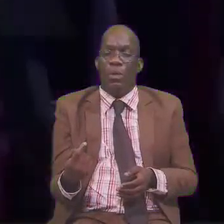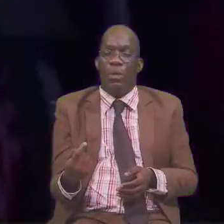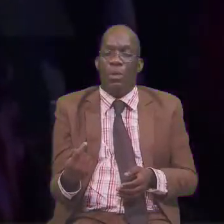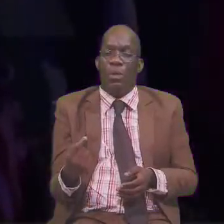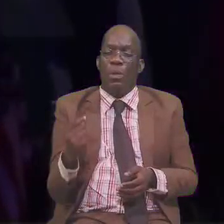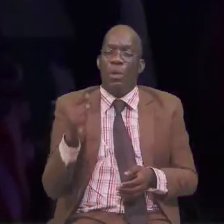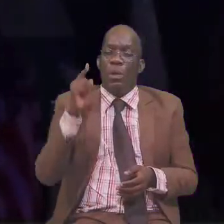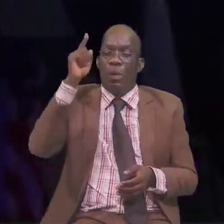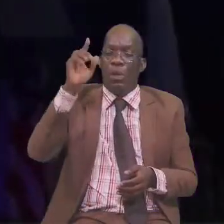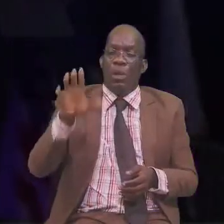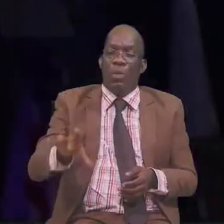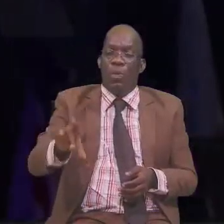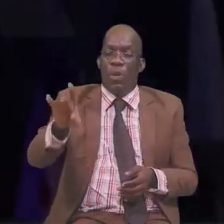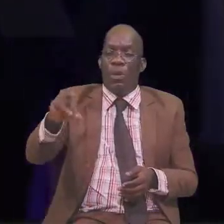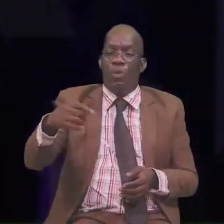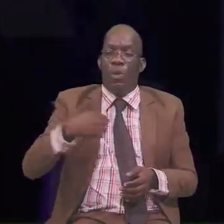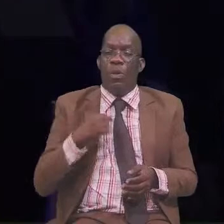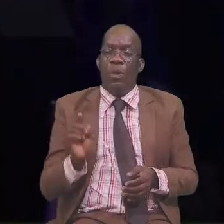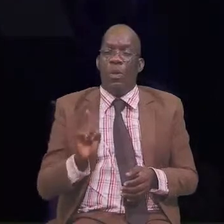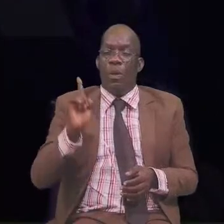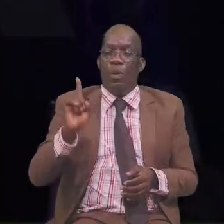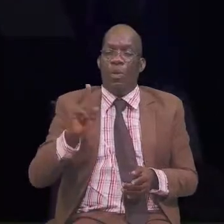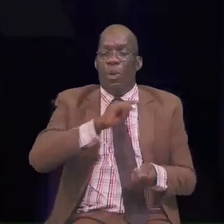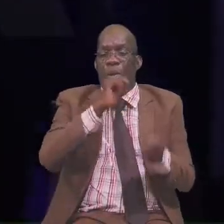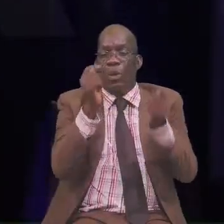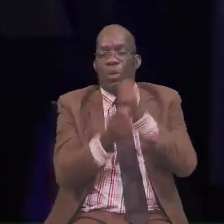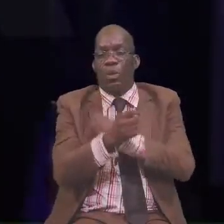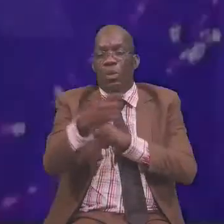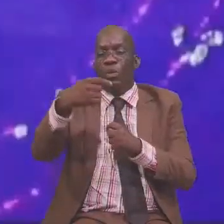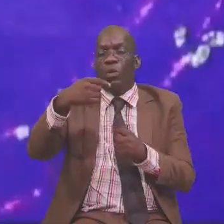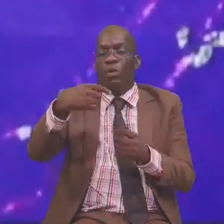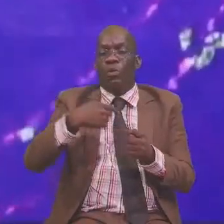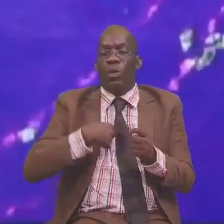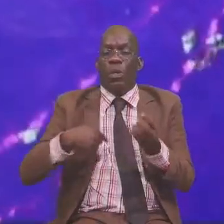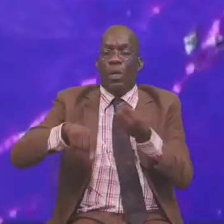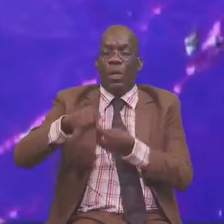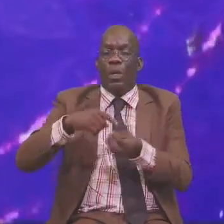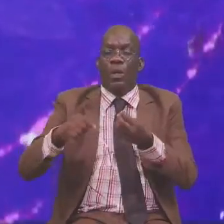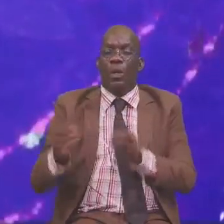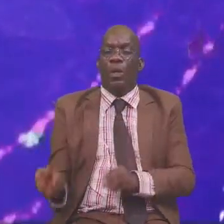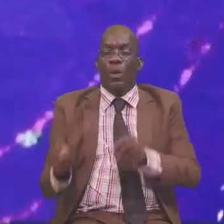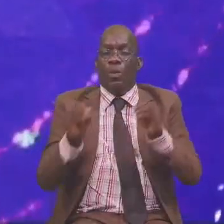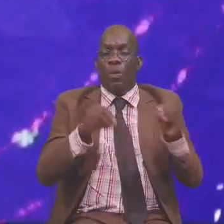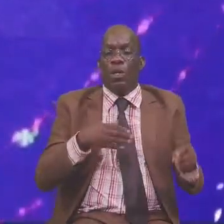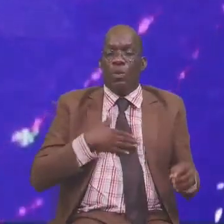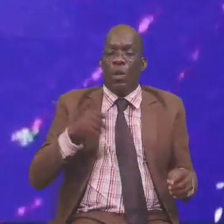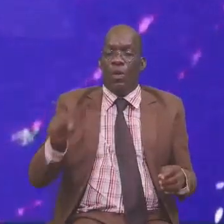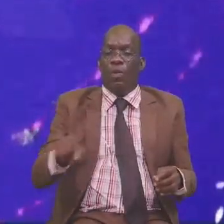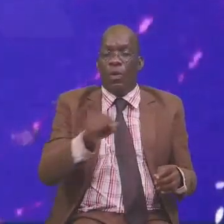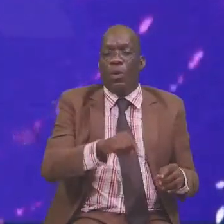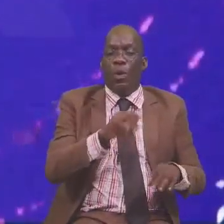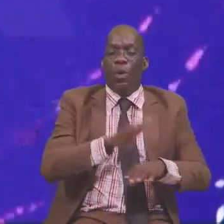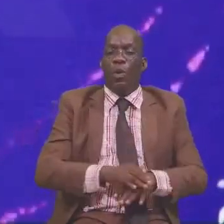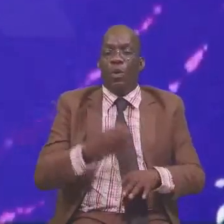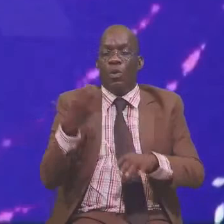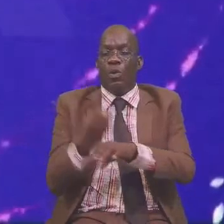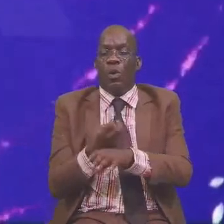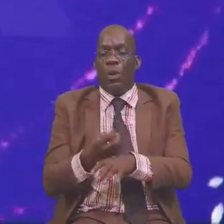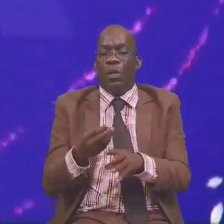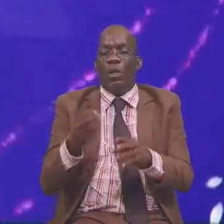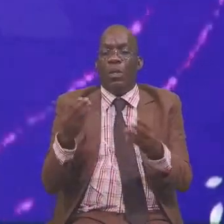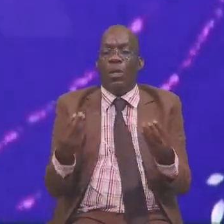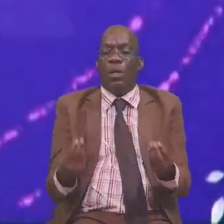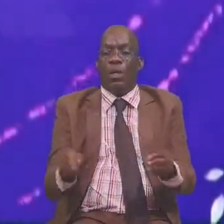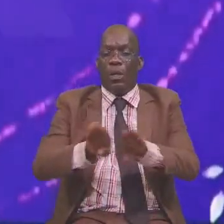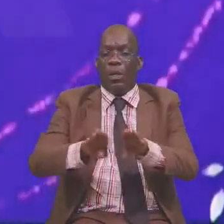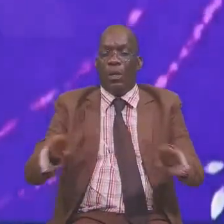alone. Take me up, turn me around, place my feet on solid ground. I thank the